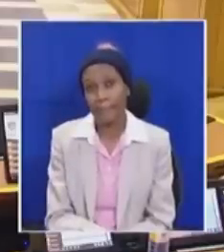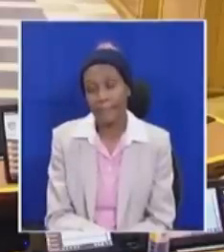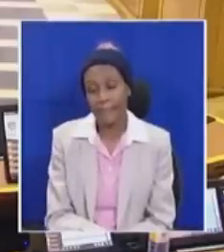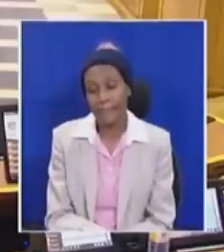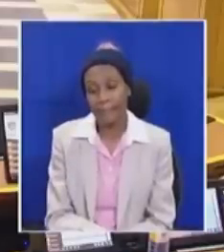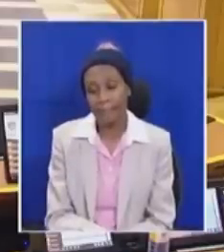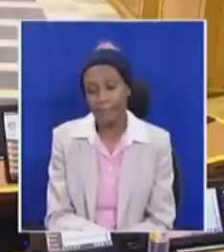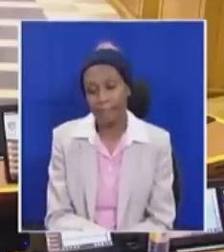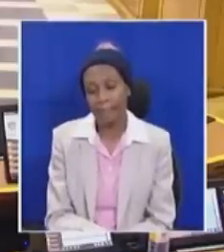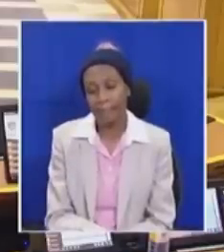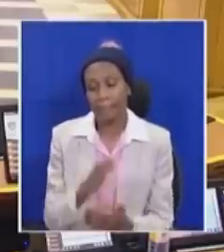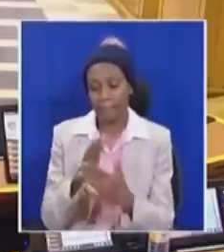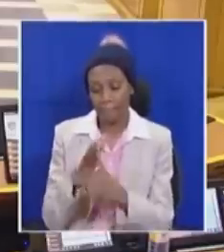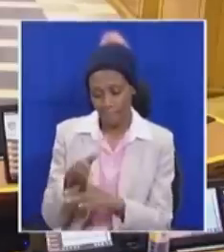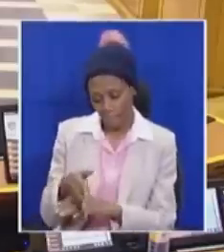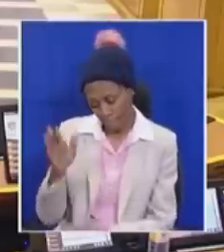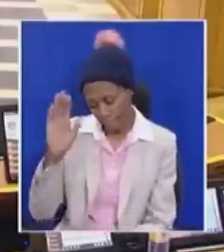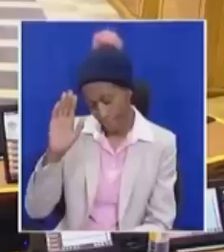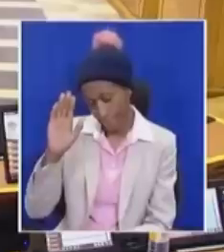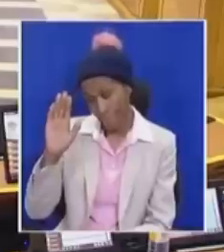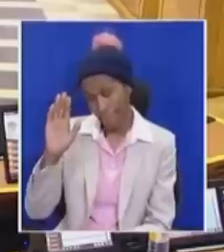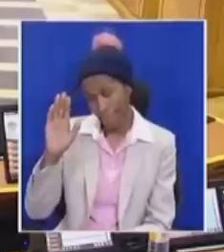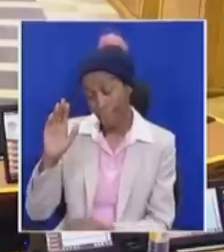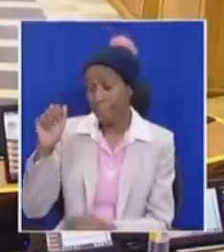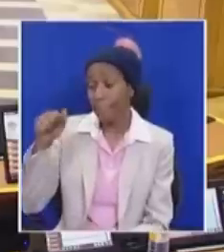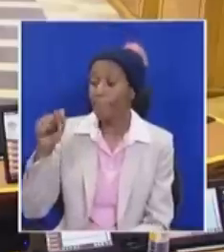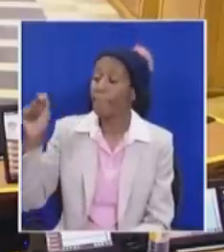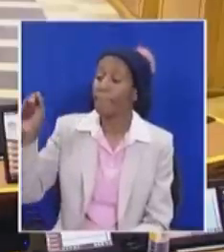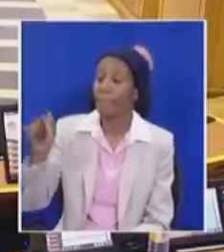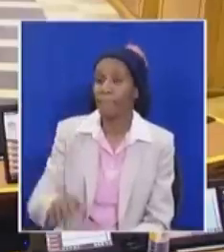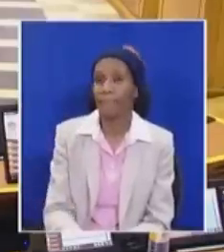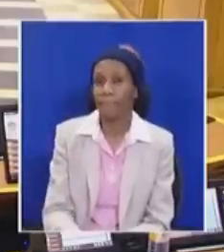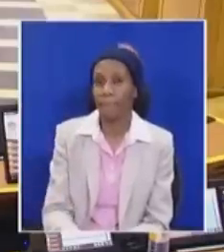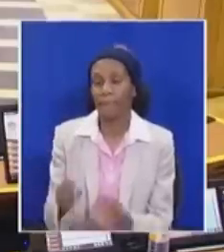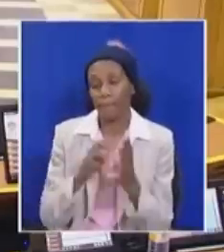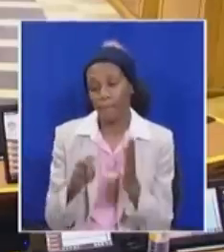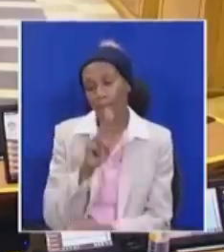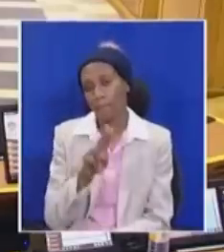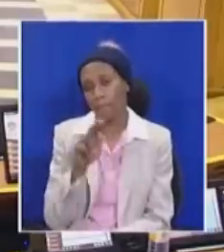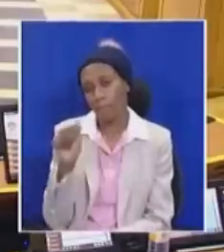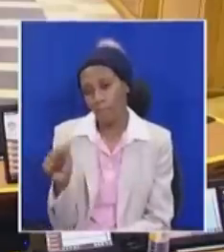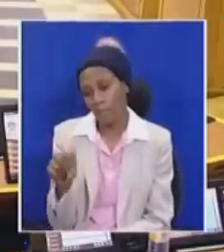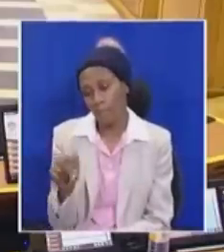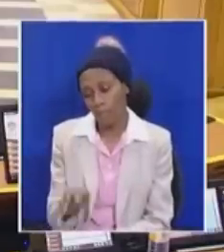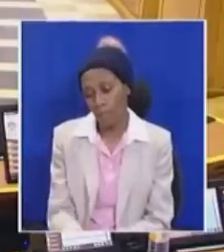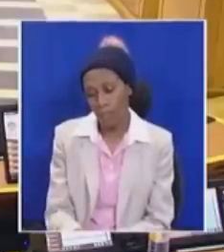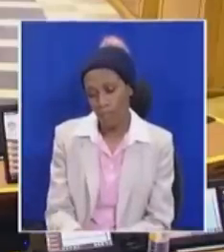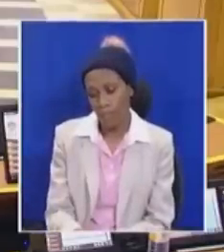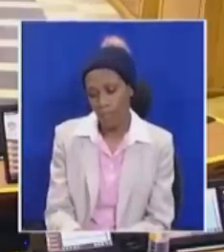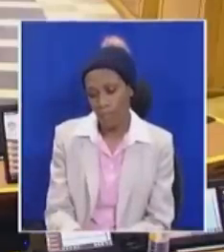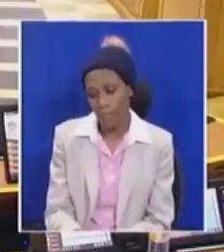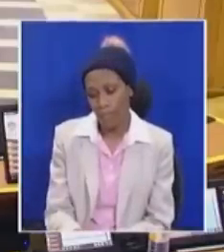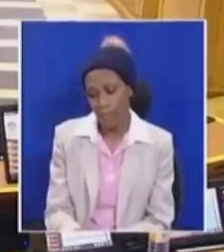I'm sorry, Deputy Honorable Speaker. Deputy Speaker. Yes, Honorable Steenhuisen. May I address you in terms of Rule 26, if I may? Yes. Deputy